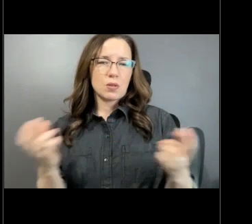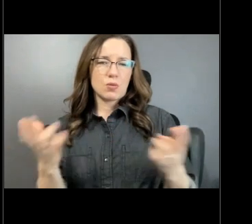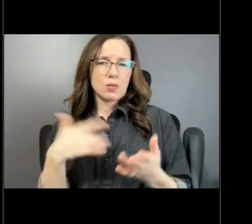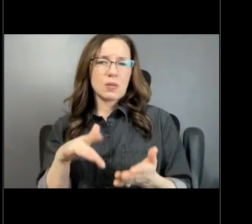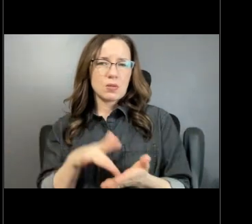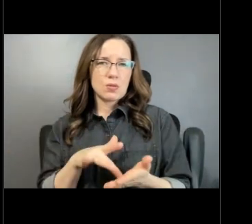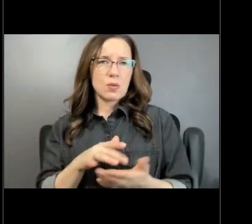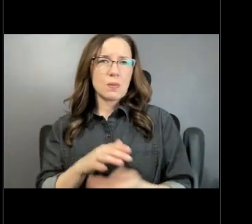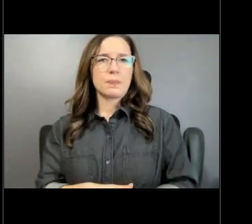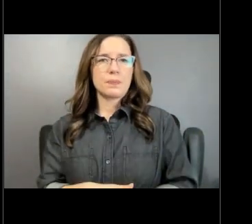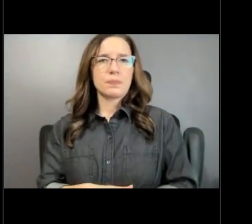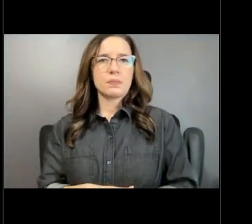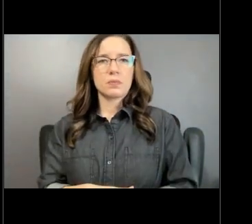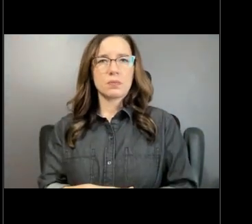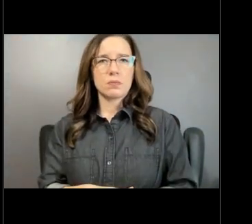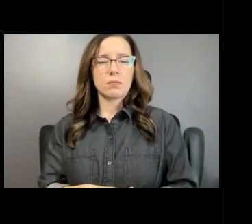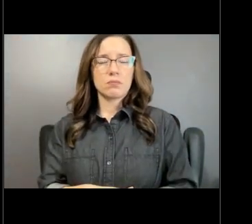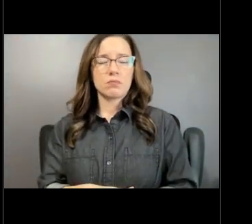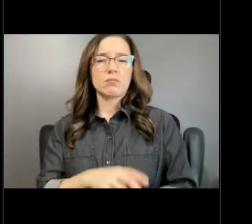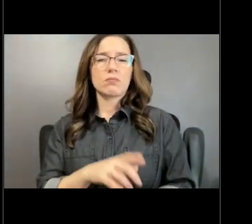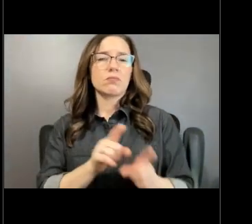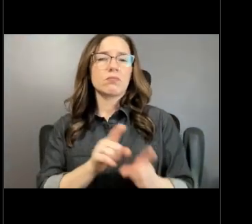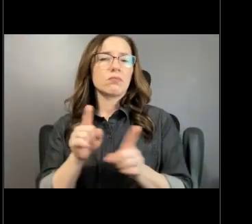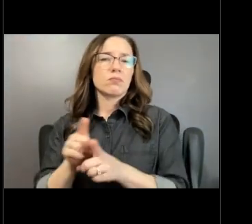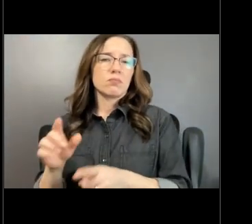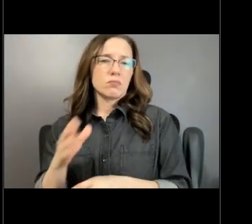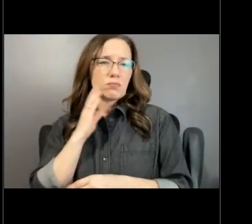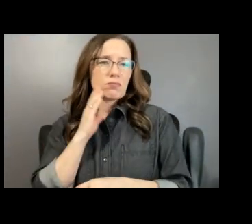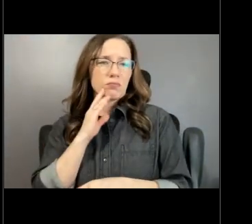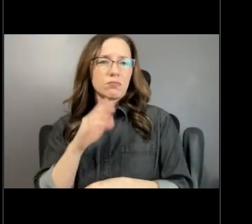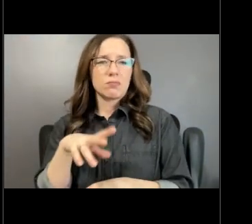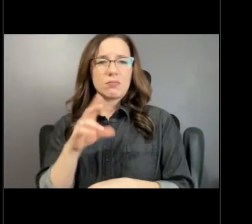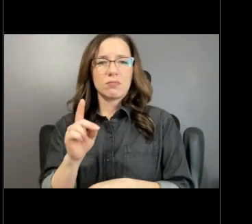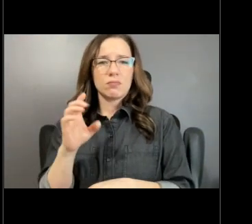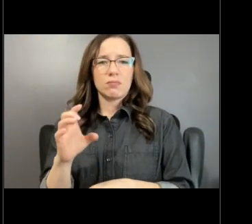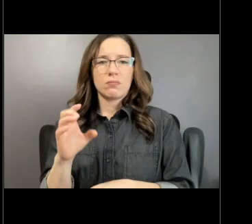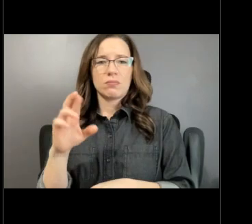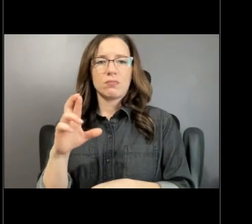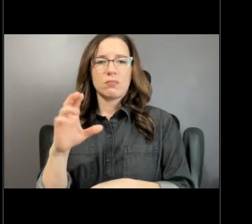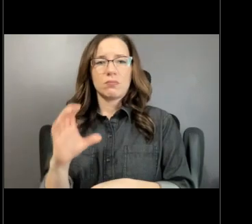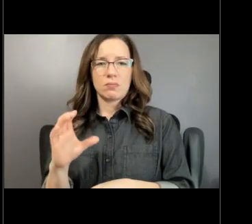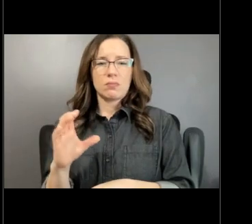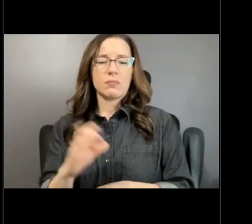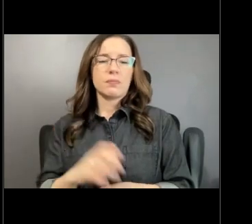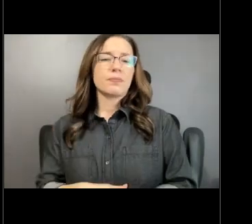Center, known as the DCRC.